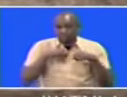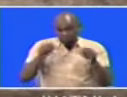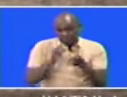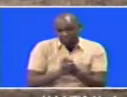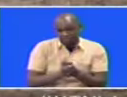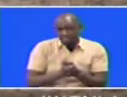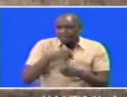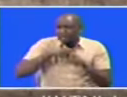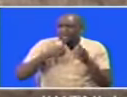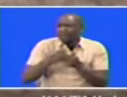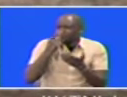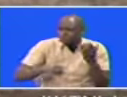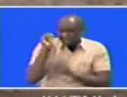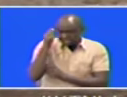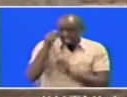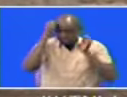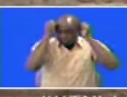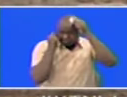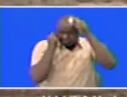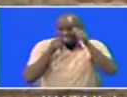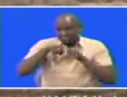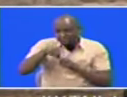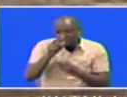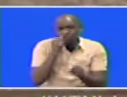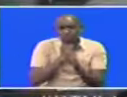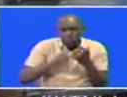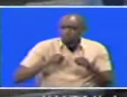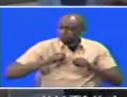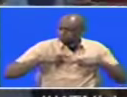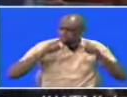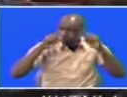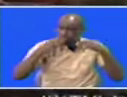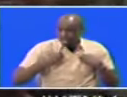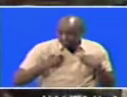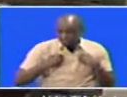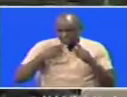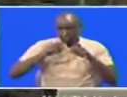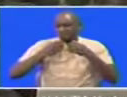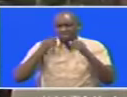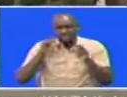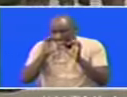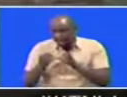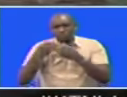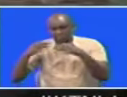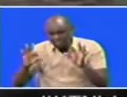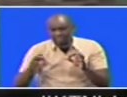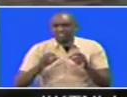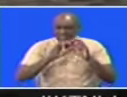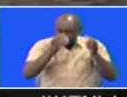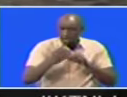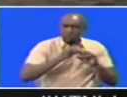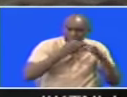a large extent, the Kenya Defense Forces has made progress, liberating the key towns of Kismayo and